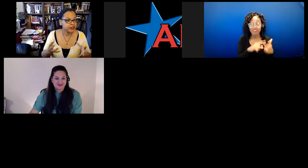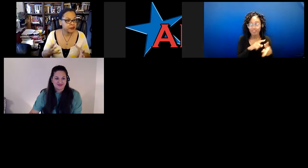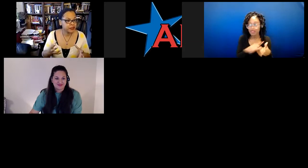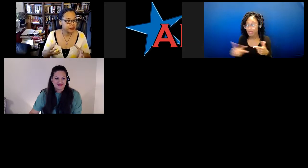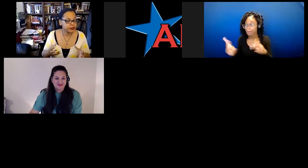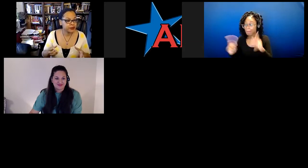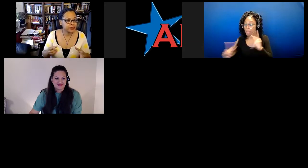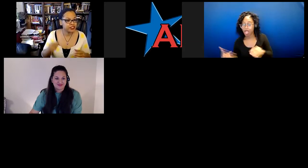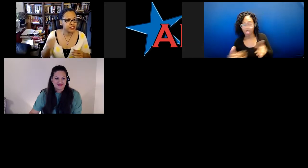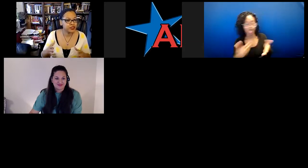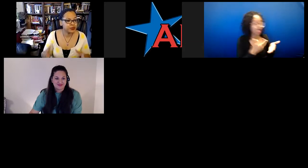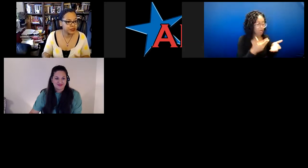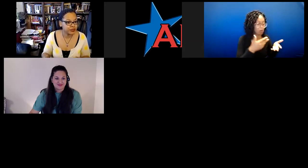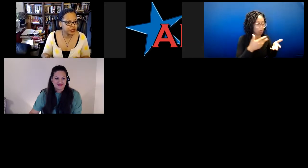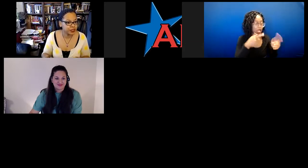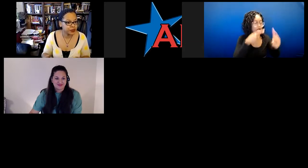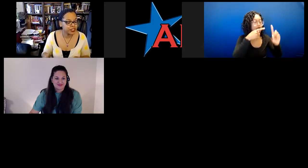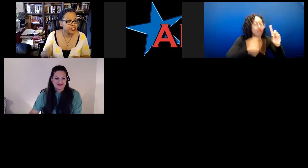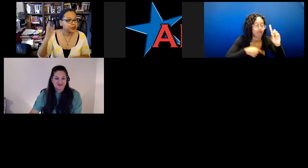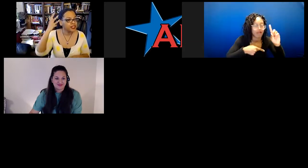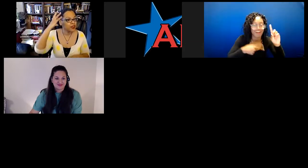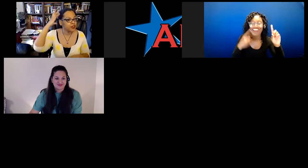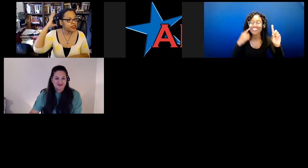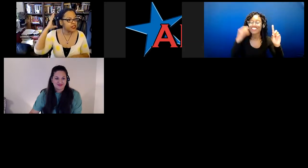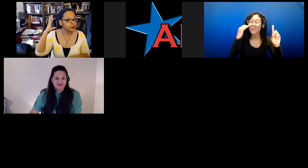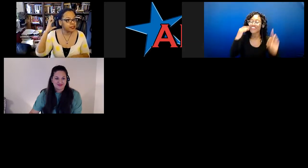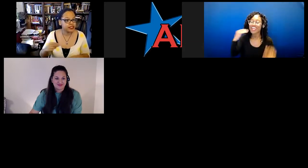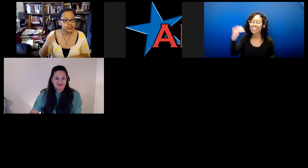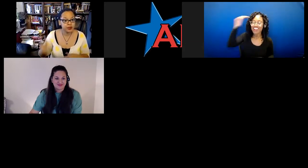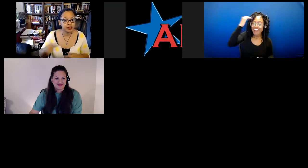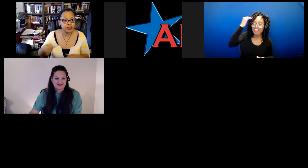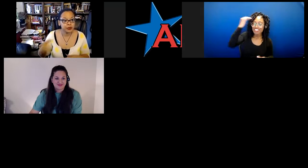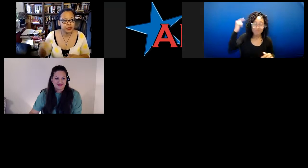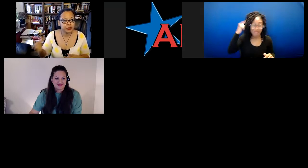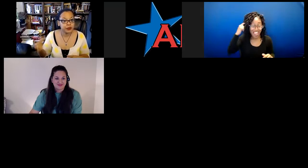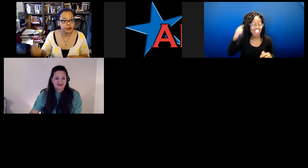didn't mention it before, is super slow. So when I say all these other processes are quick,